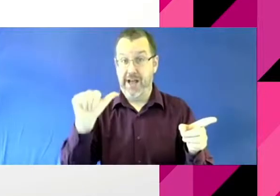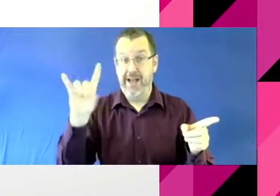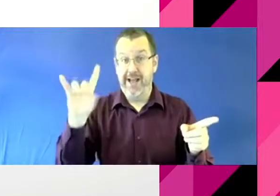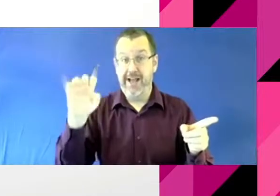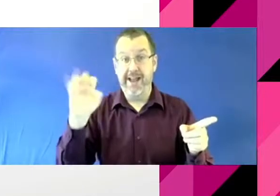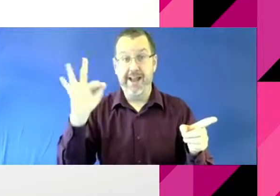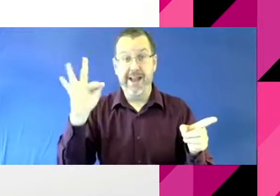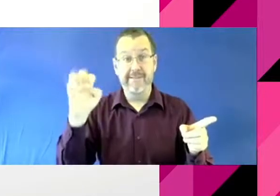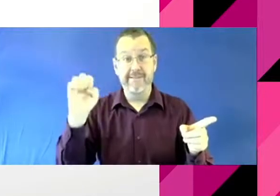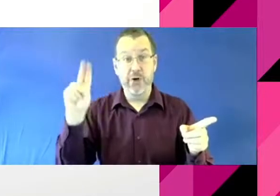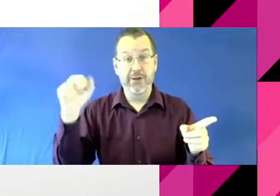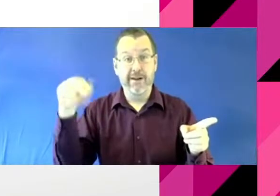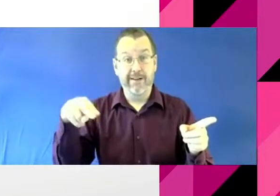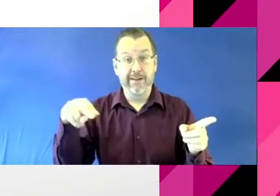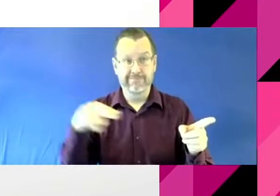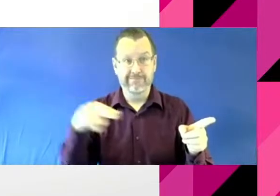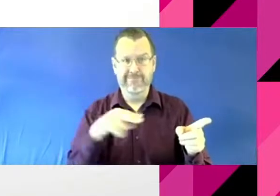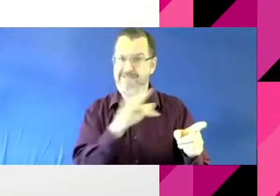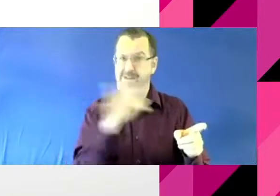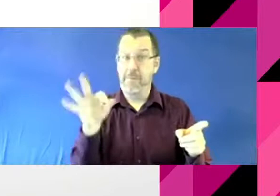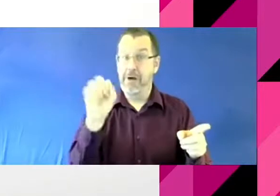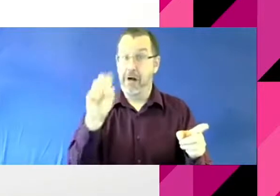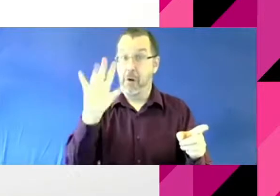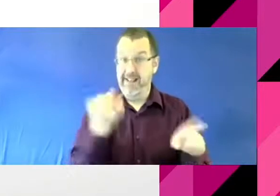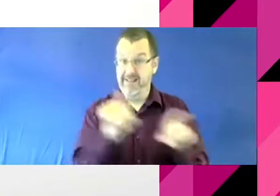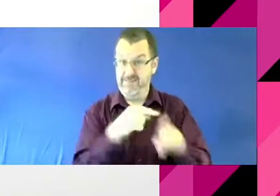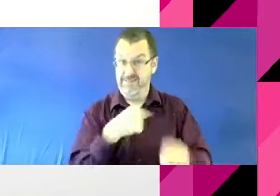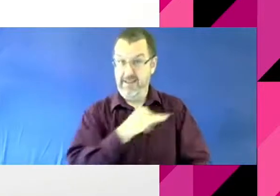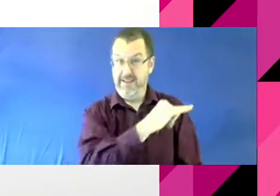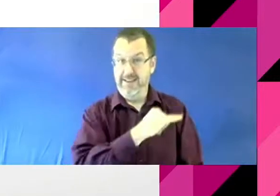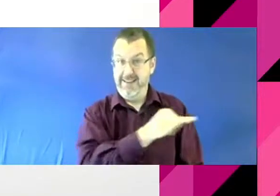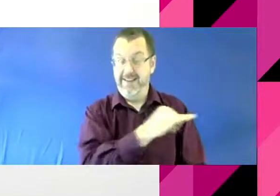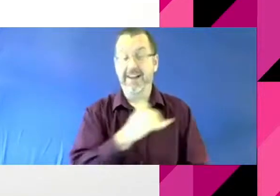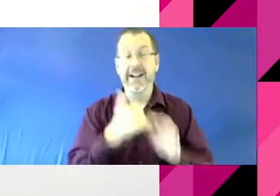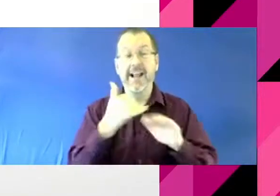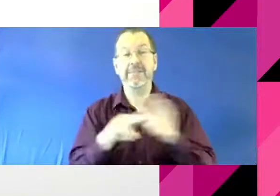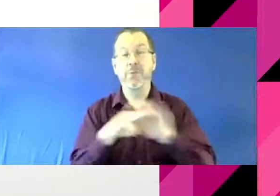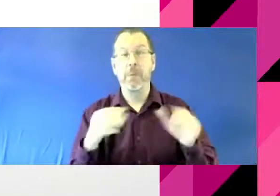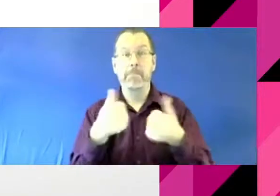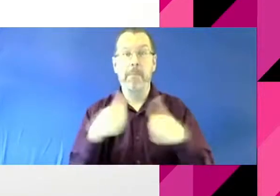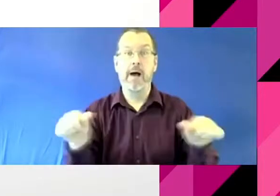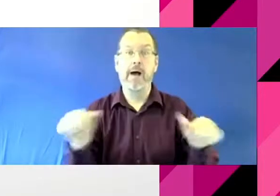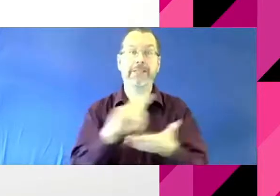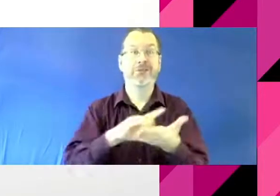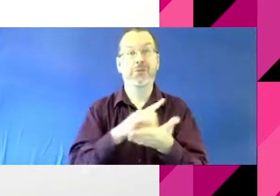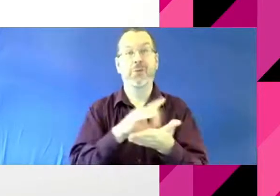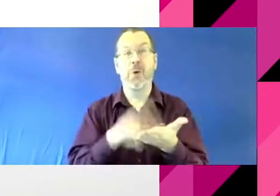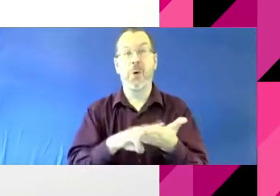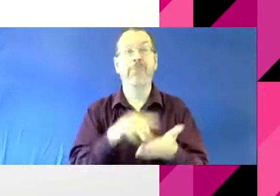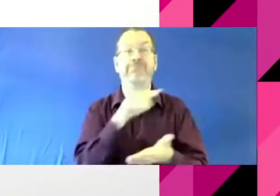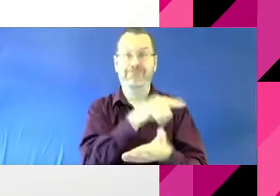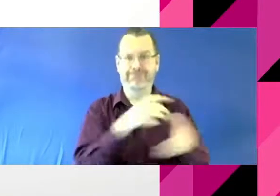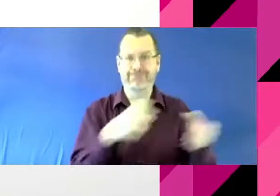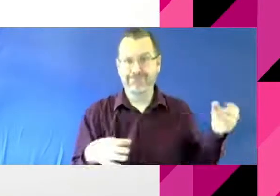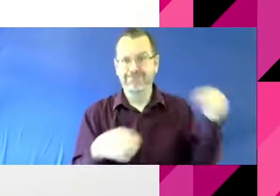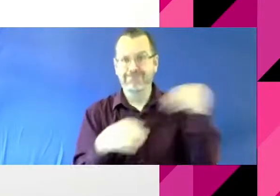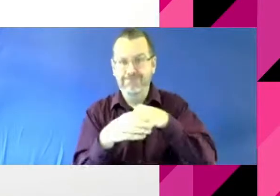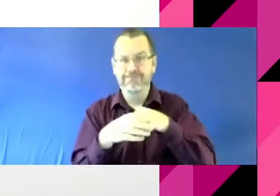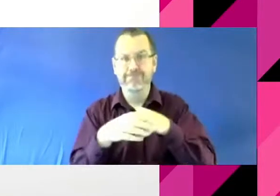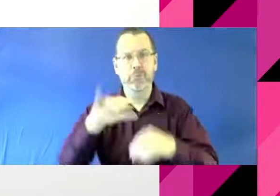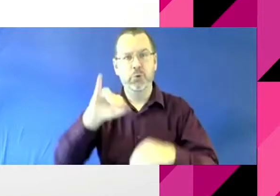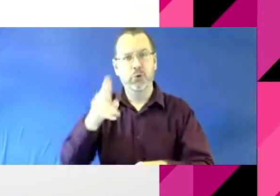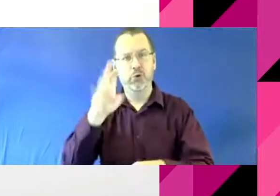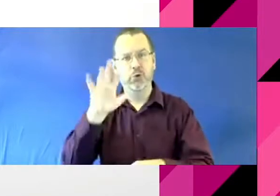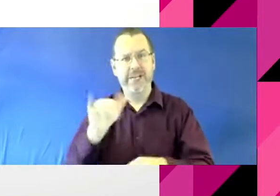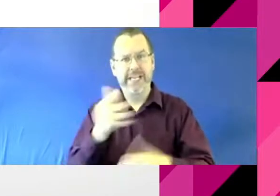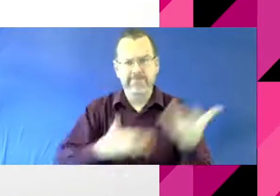history last month by becoming the first deaf person to sit on a jury and to take part in deliberations. Ms.